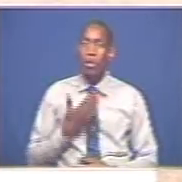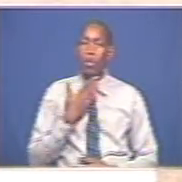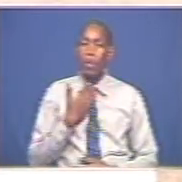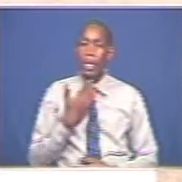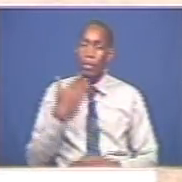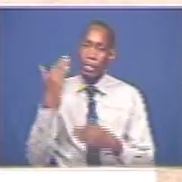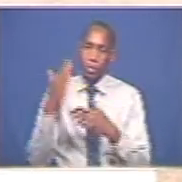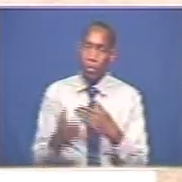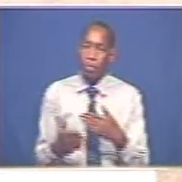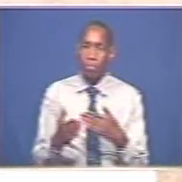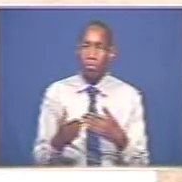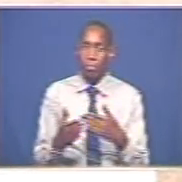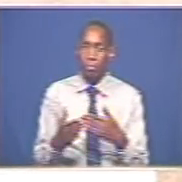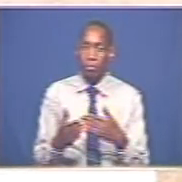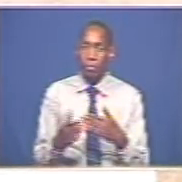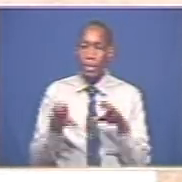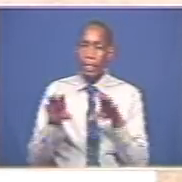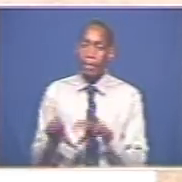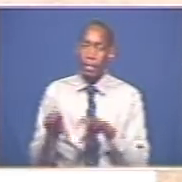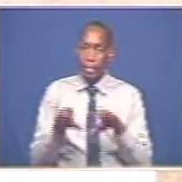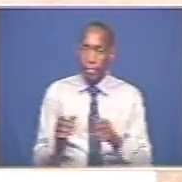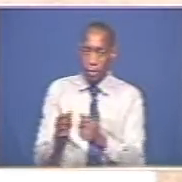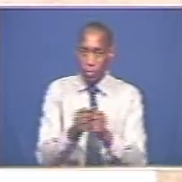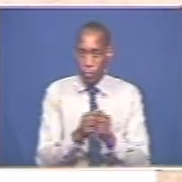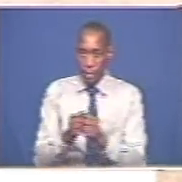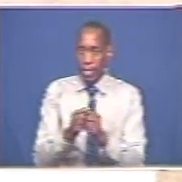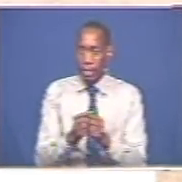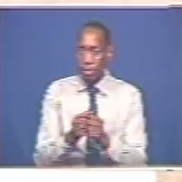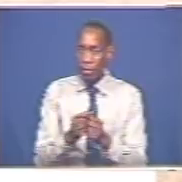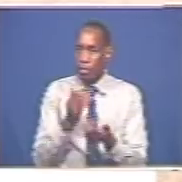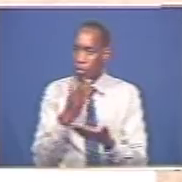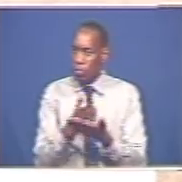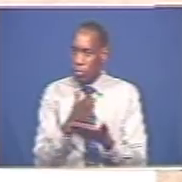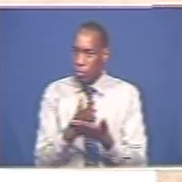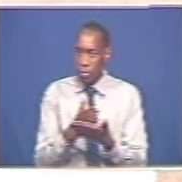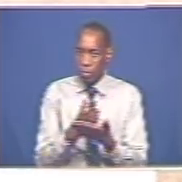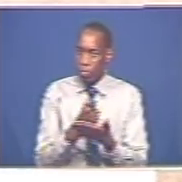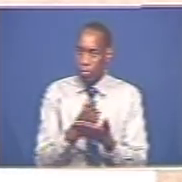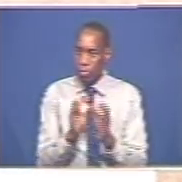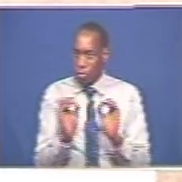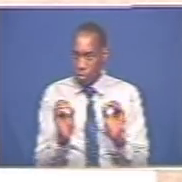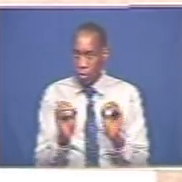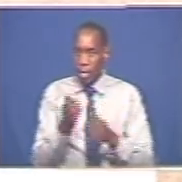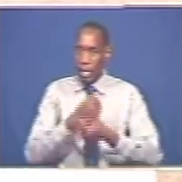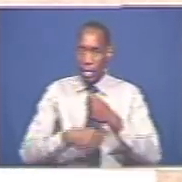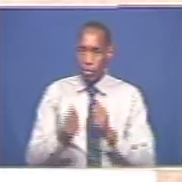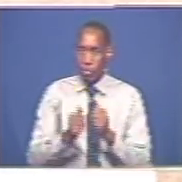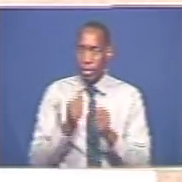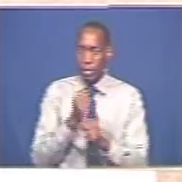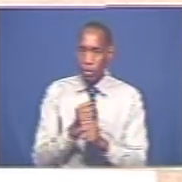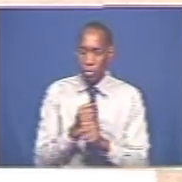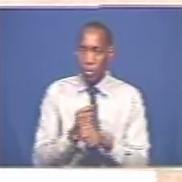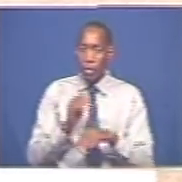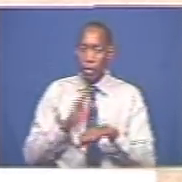stop. They are struggling with you. They are not very sure what you're going to do. It's not nice to see your